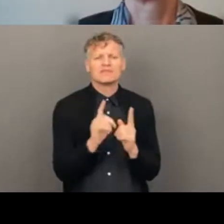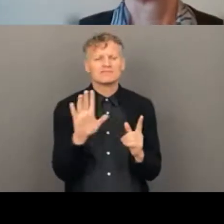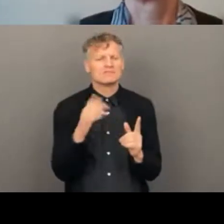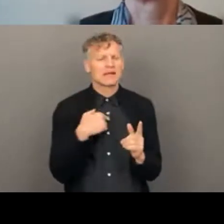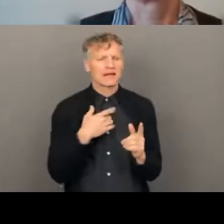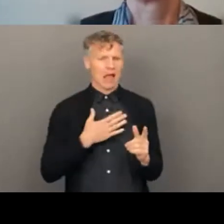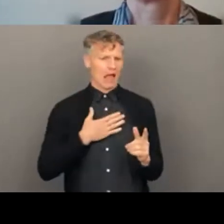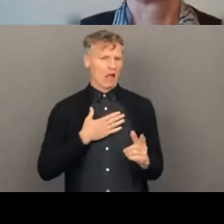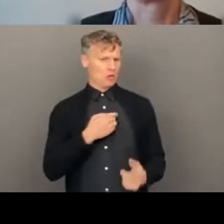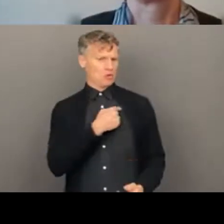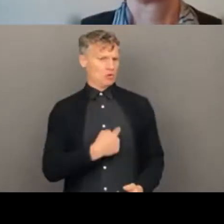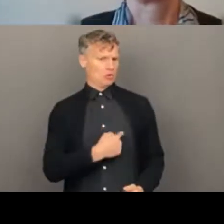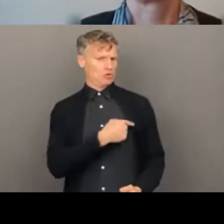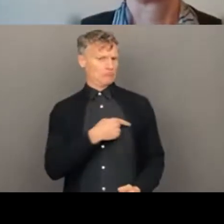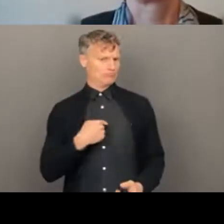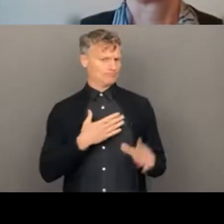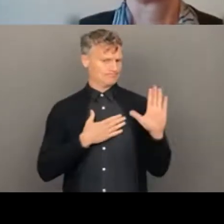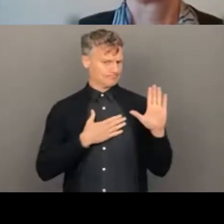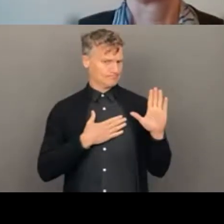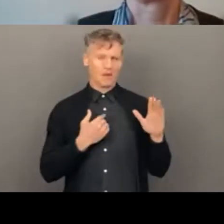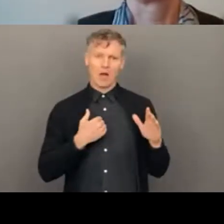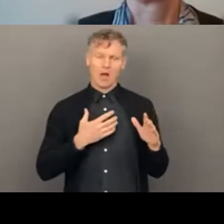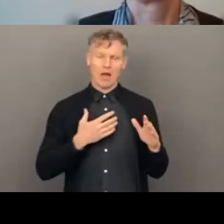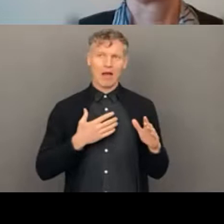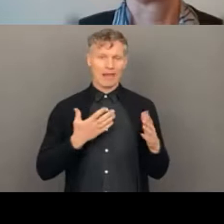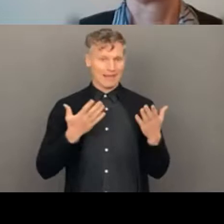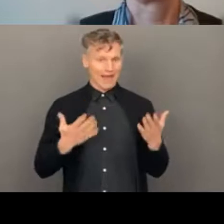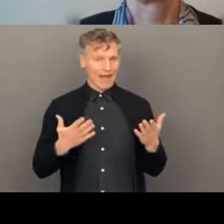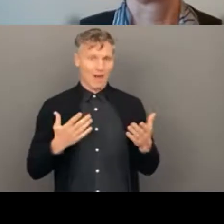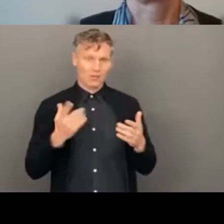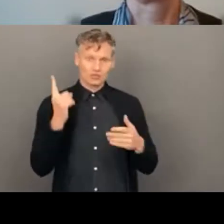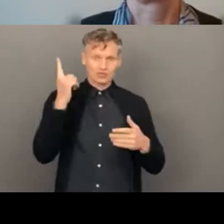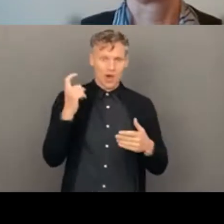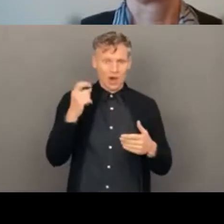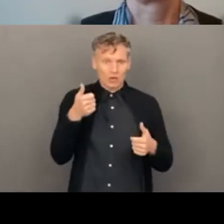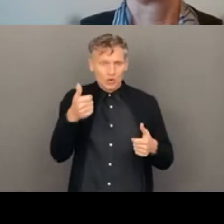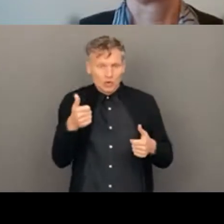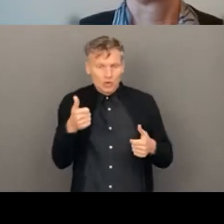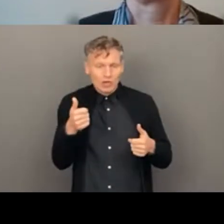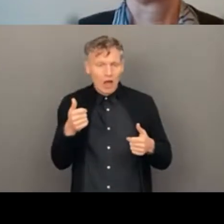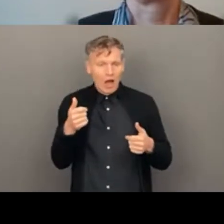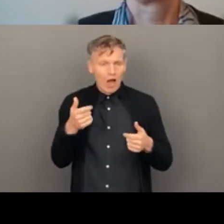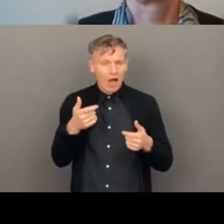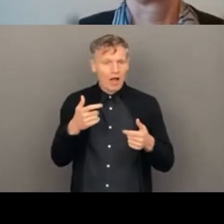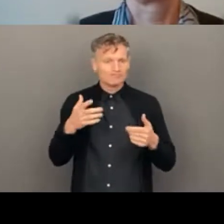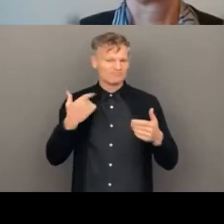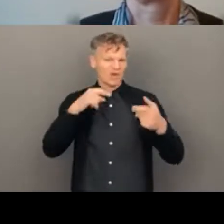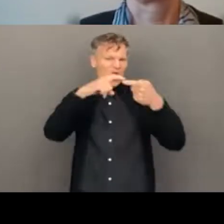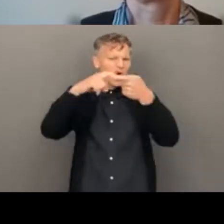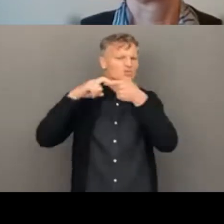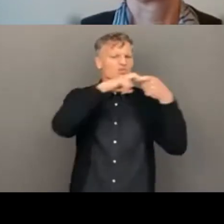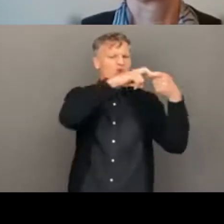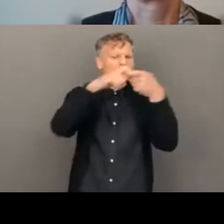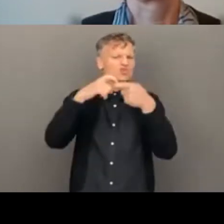the wonderful and diverse relationships that have been established through the consortium, and